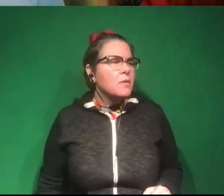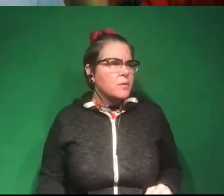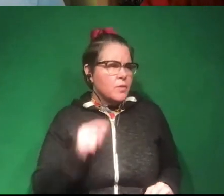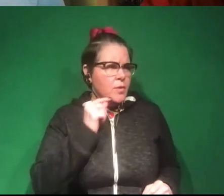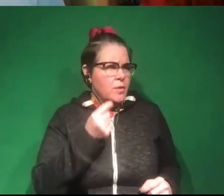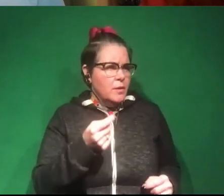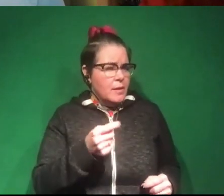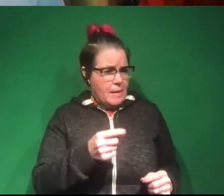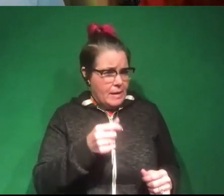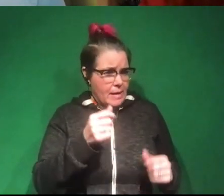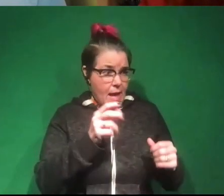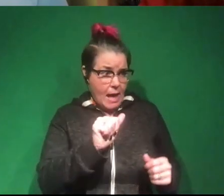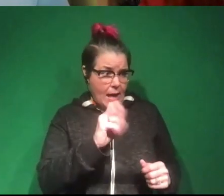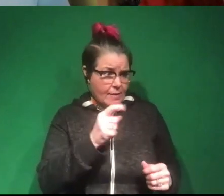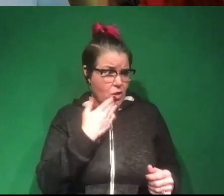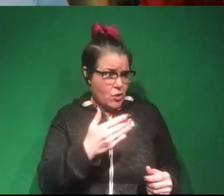ant's memory?